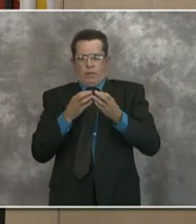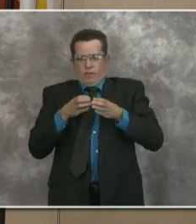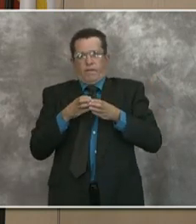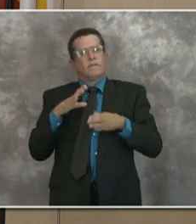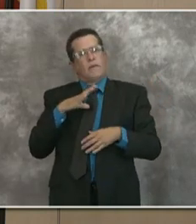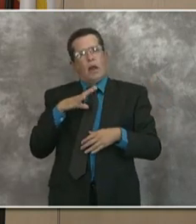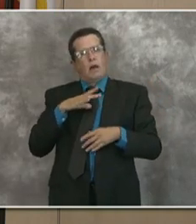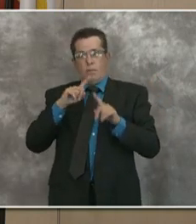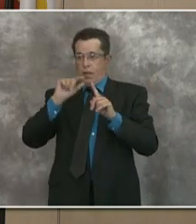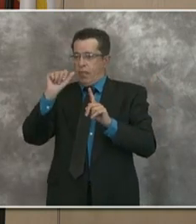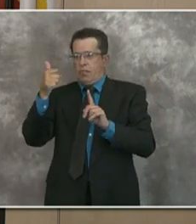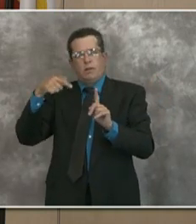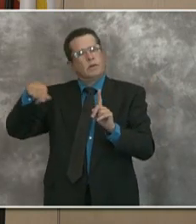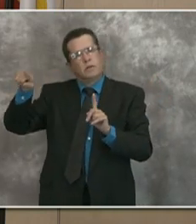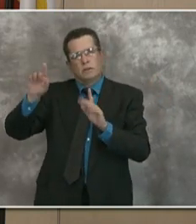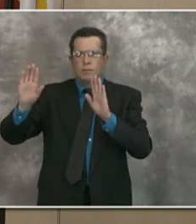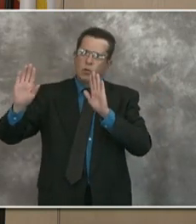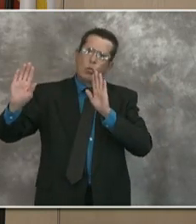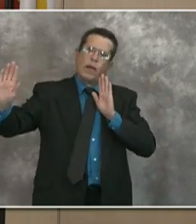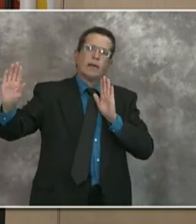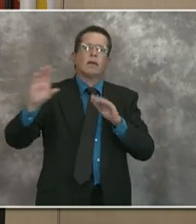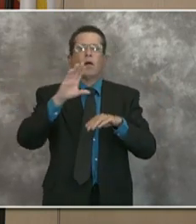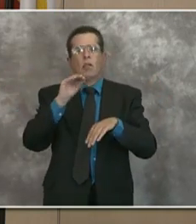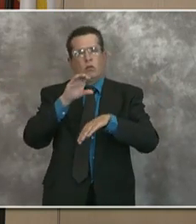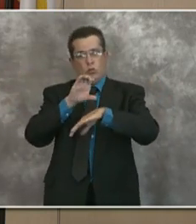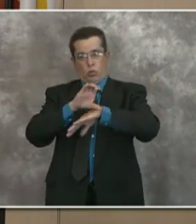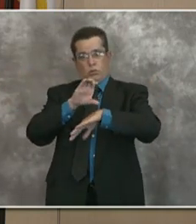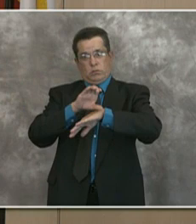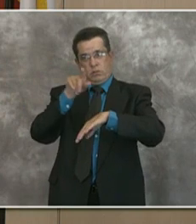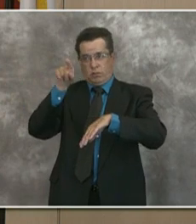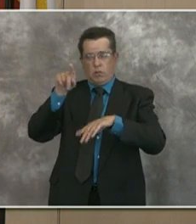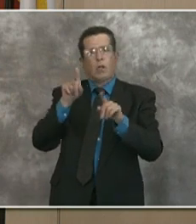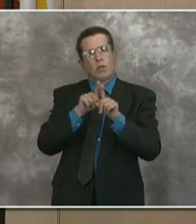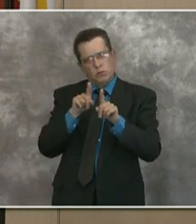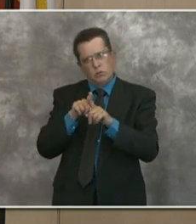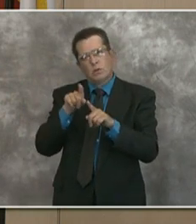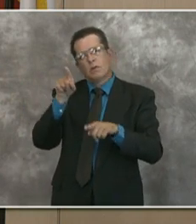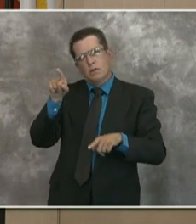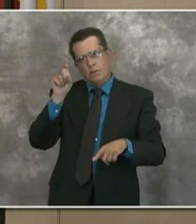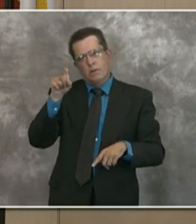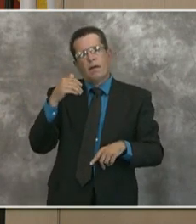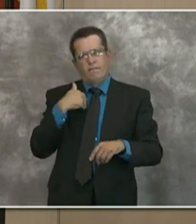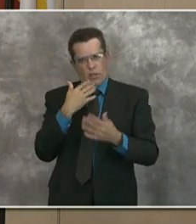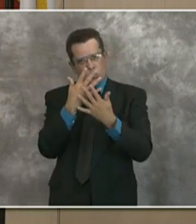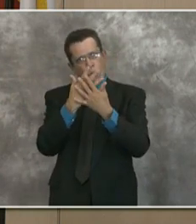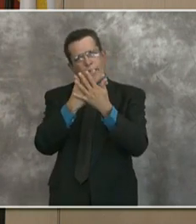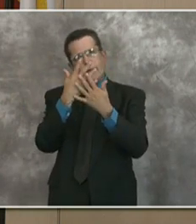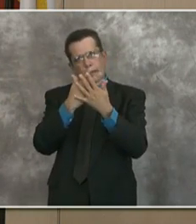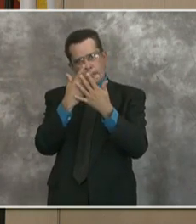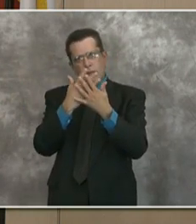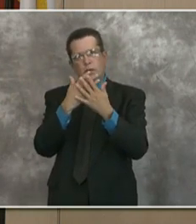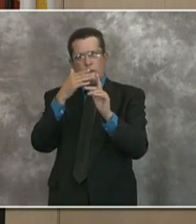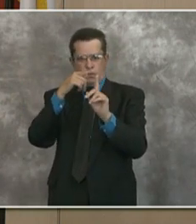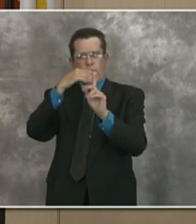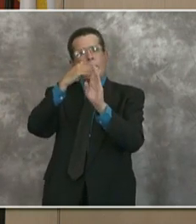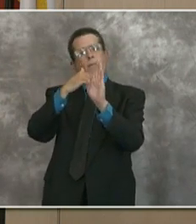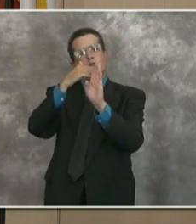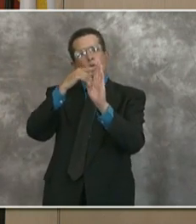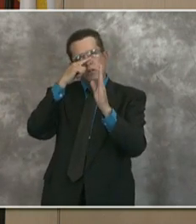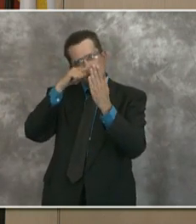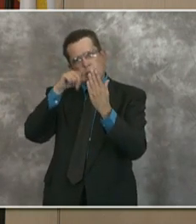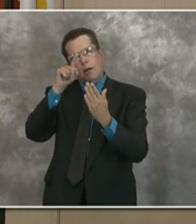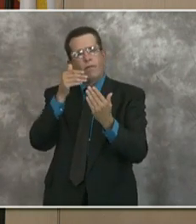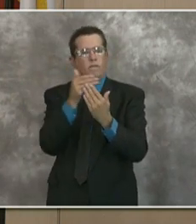then the church facilities should also conduct screenings, which includes temperature